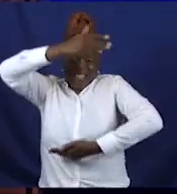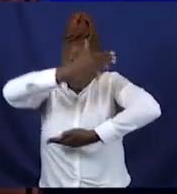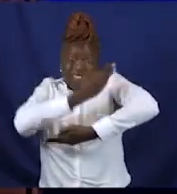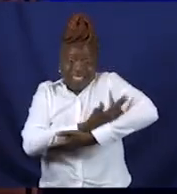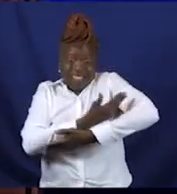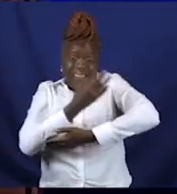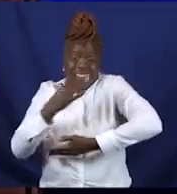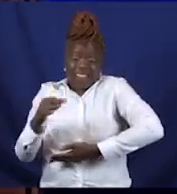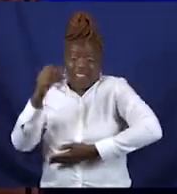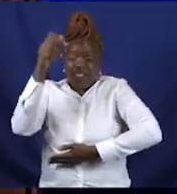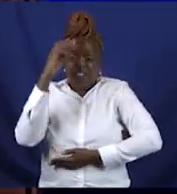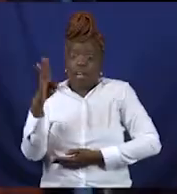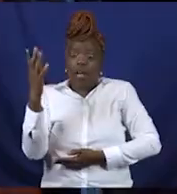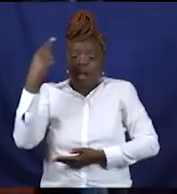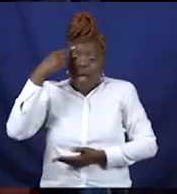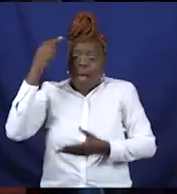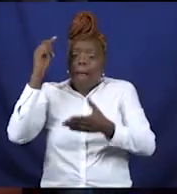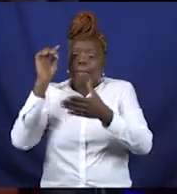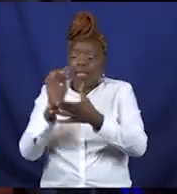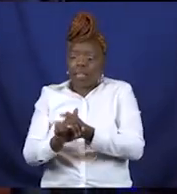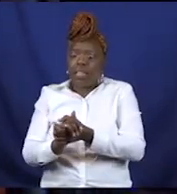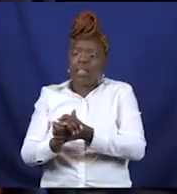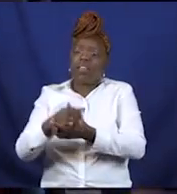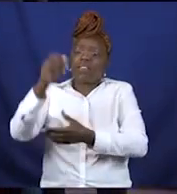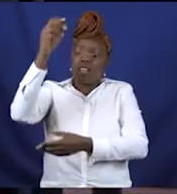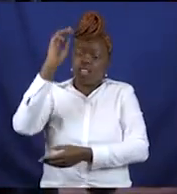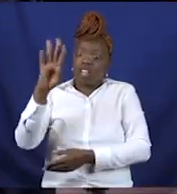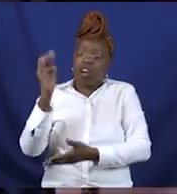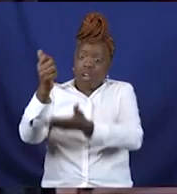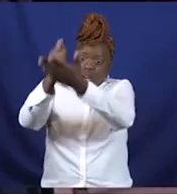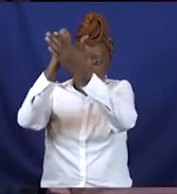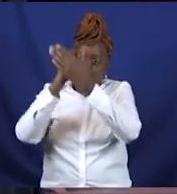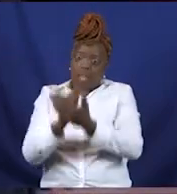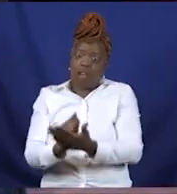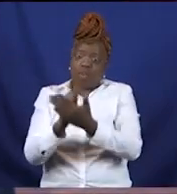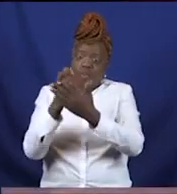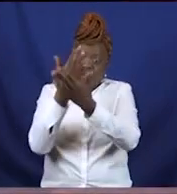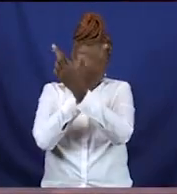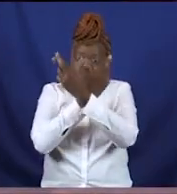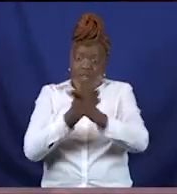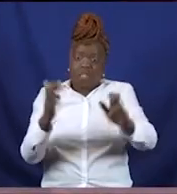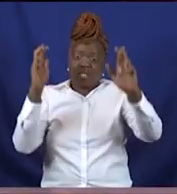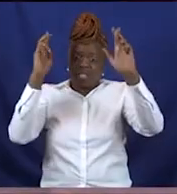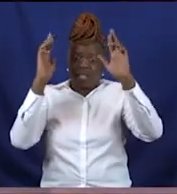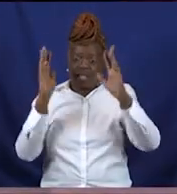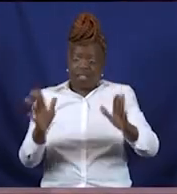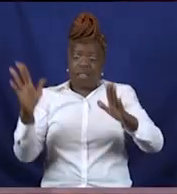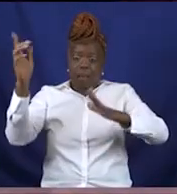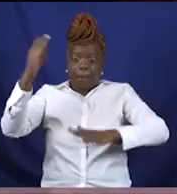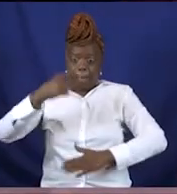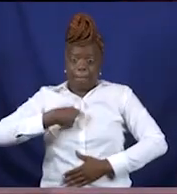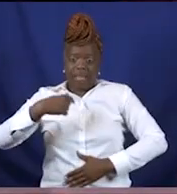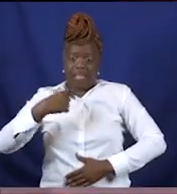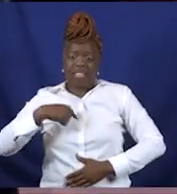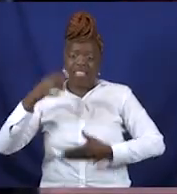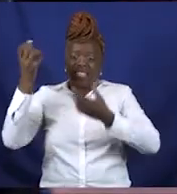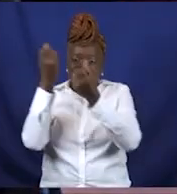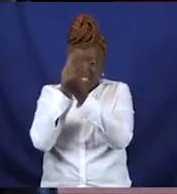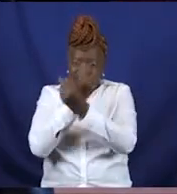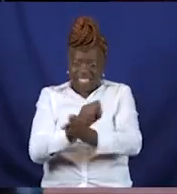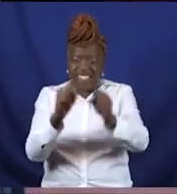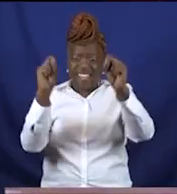I believe you're the Messiah. You're the one God sent to redeem me. You're the one God sent to save me from my